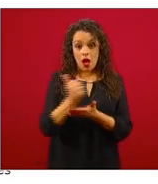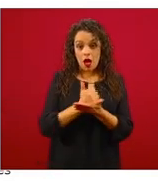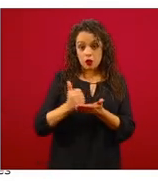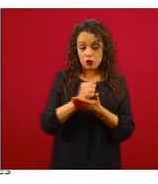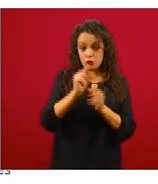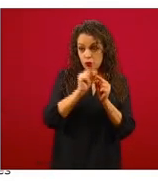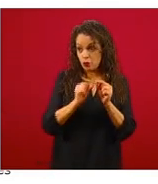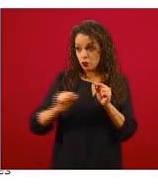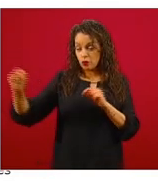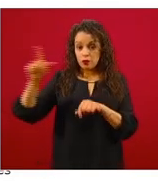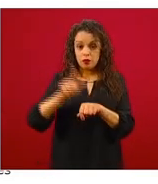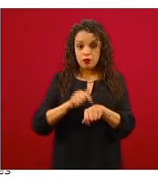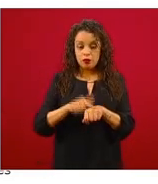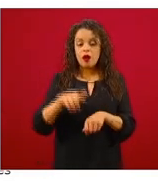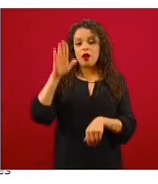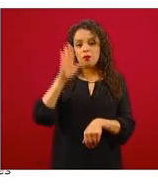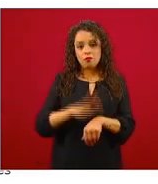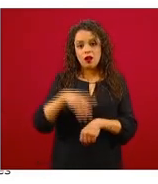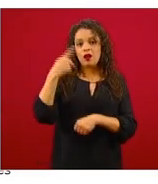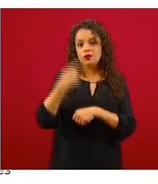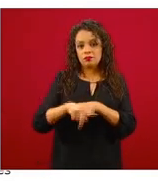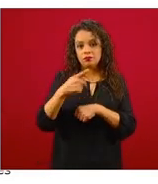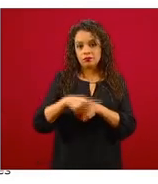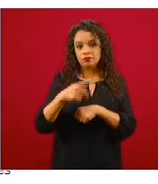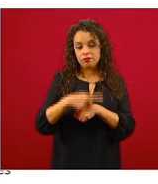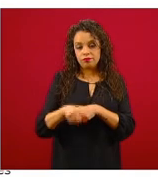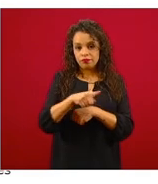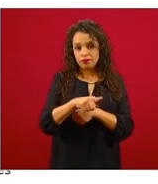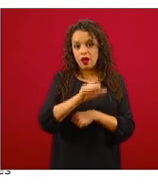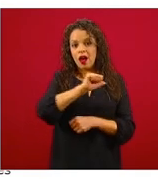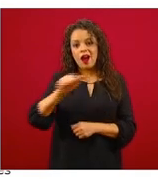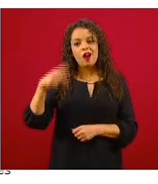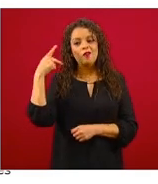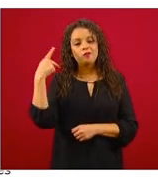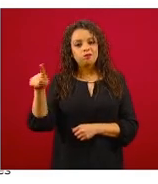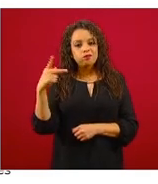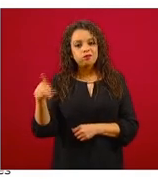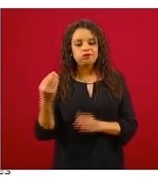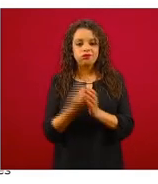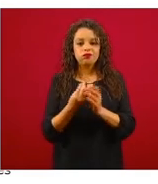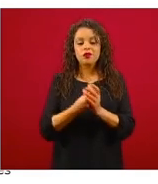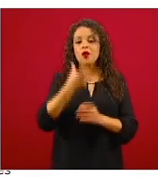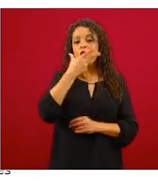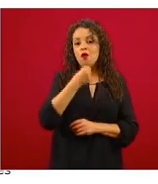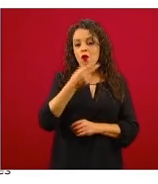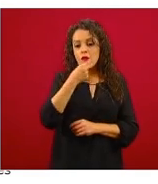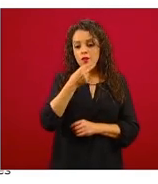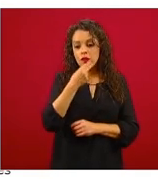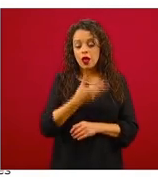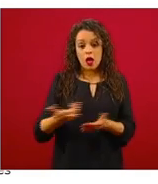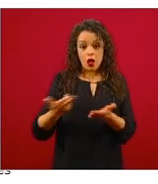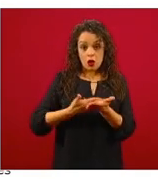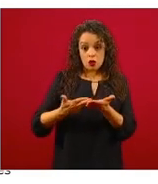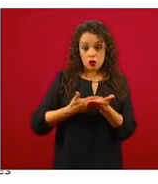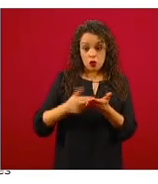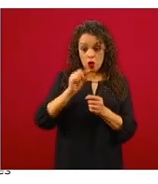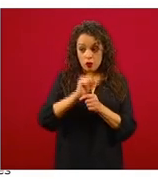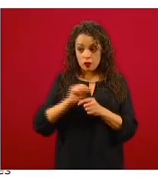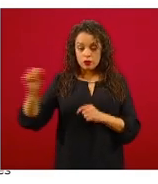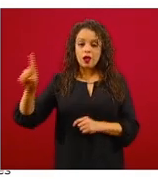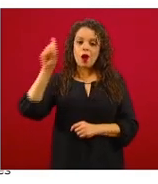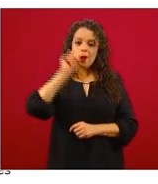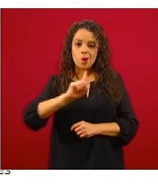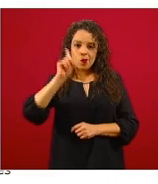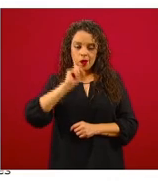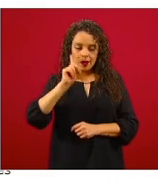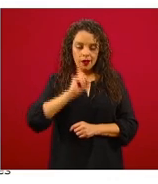blue line, that's the increase for men with their age, and the pink line is women.